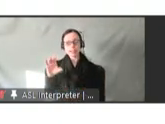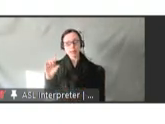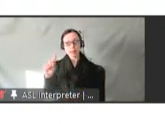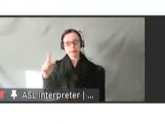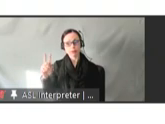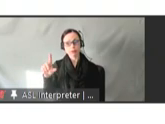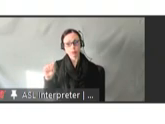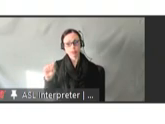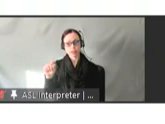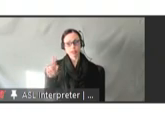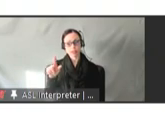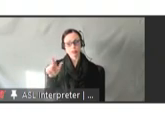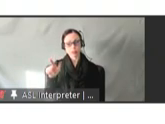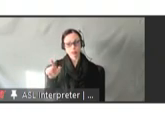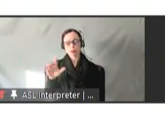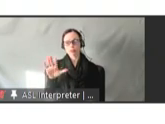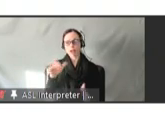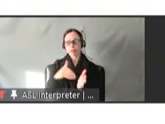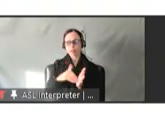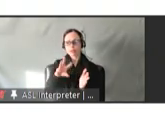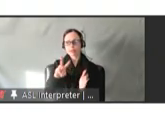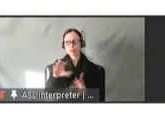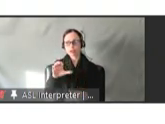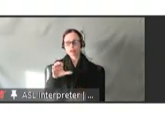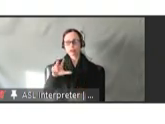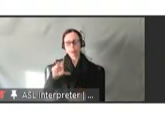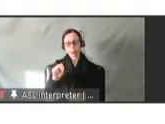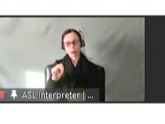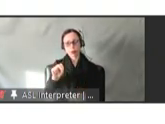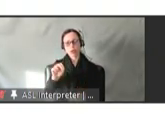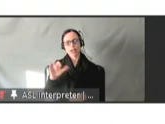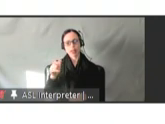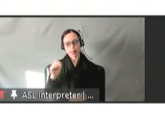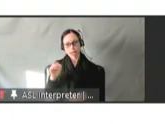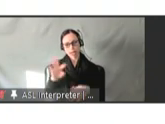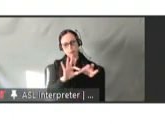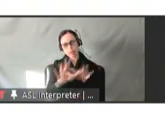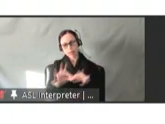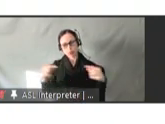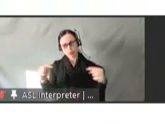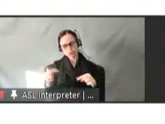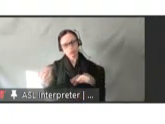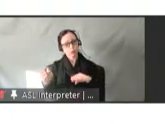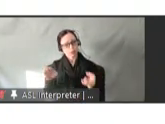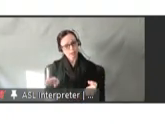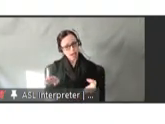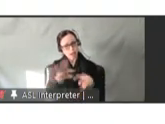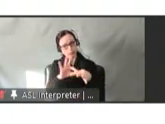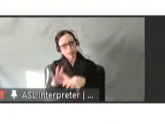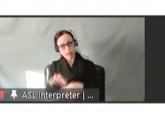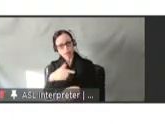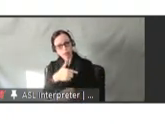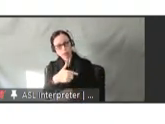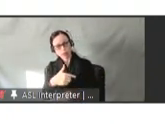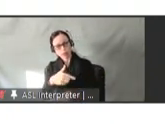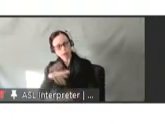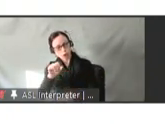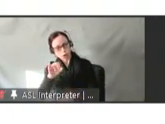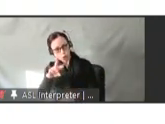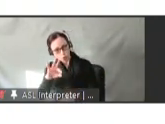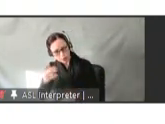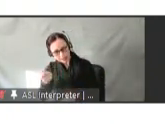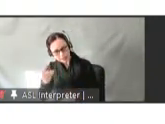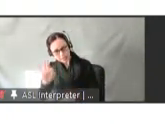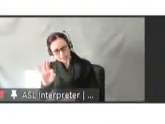1, 2021, 5,630 claims alleging injuries or deaths from COVID-19 countermeasures have been filed with